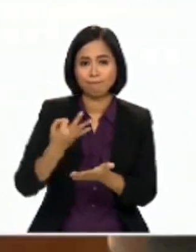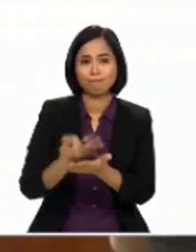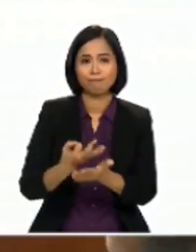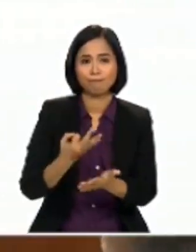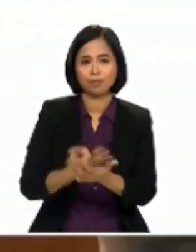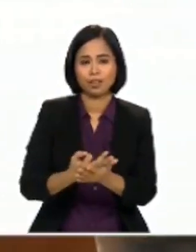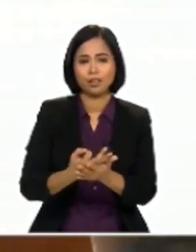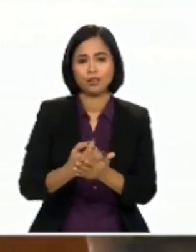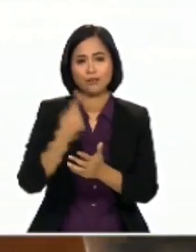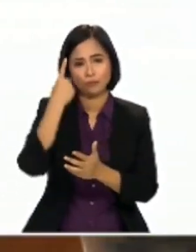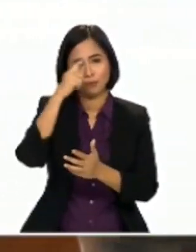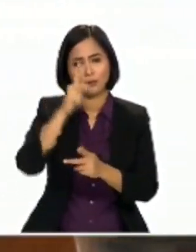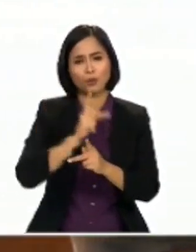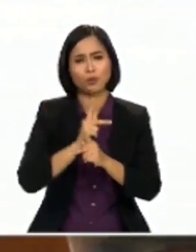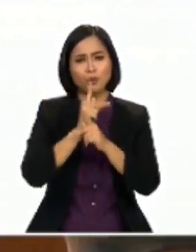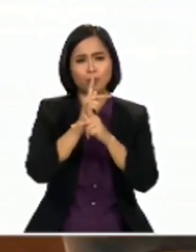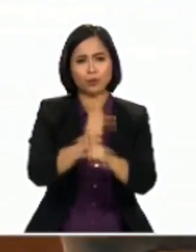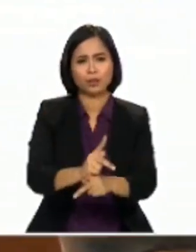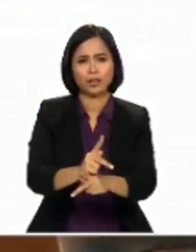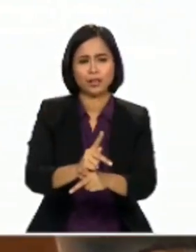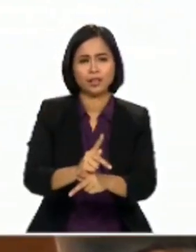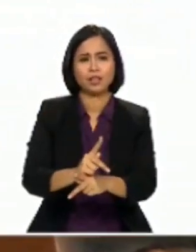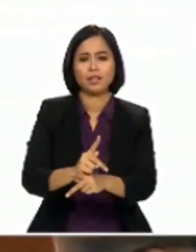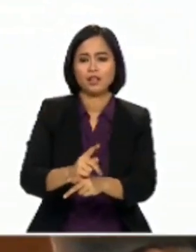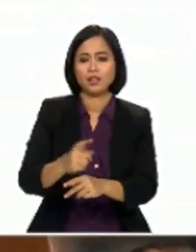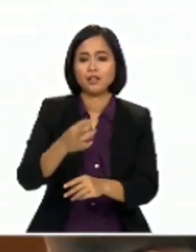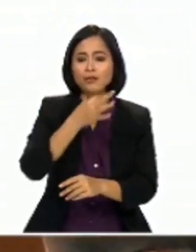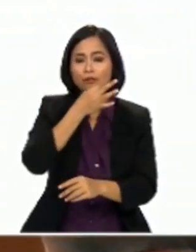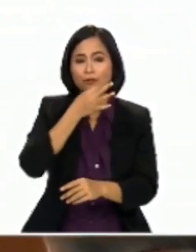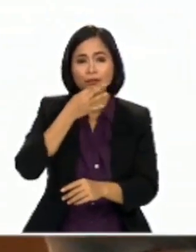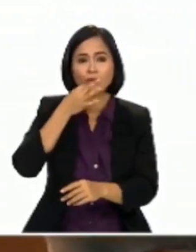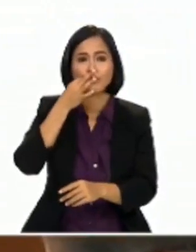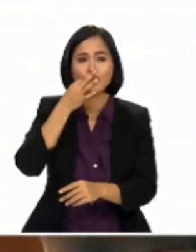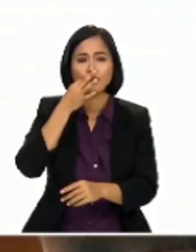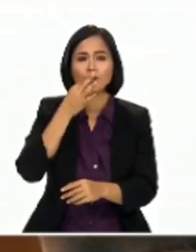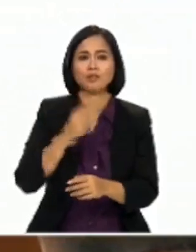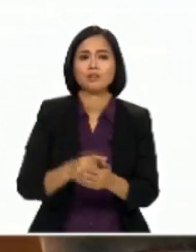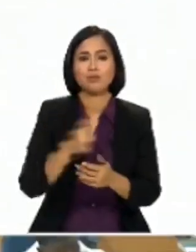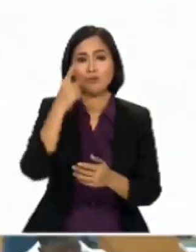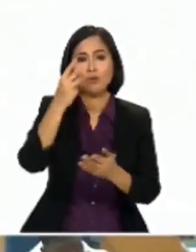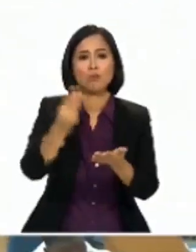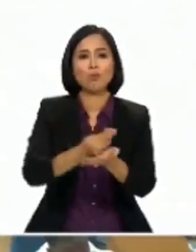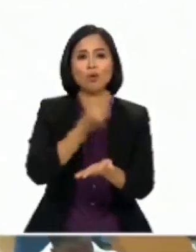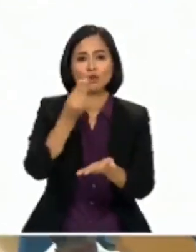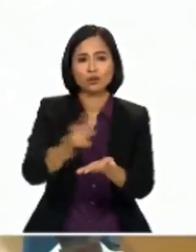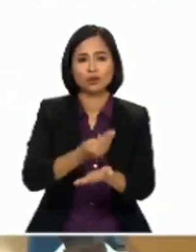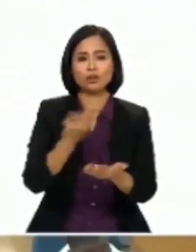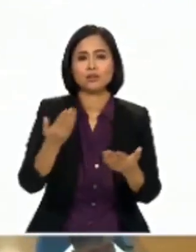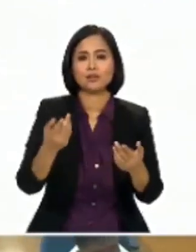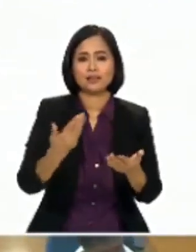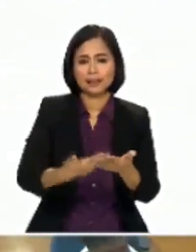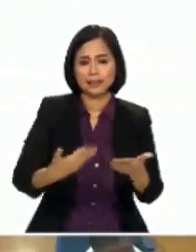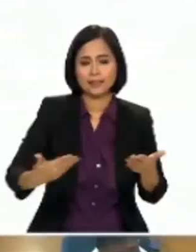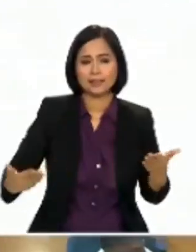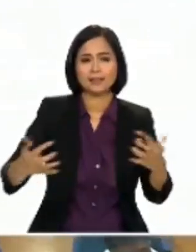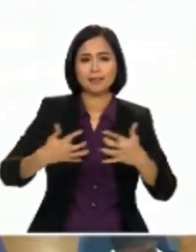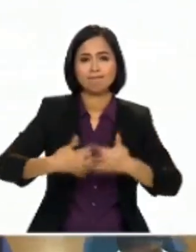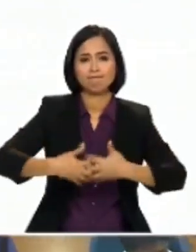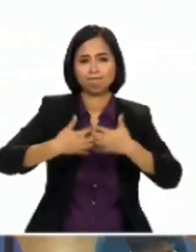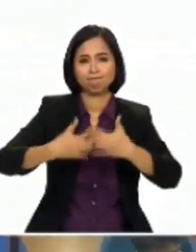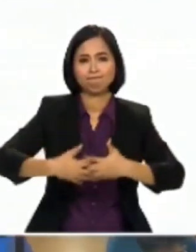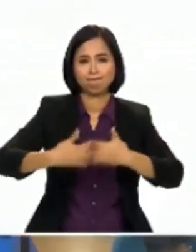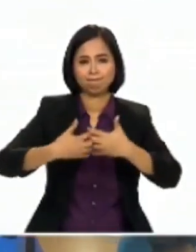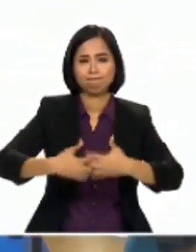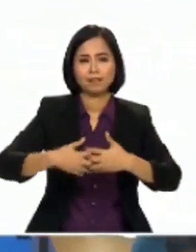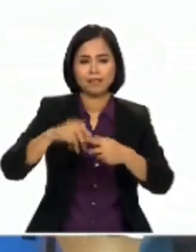will safeguard the livelihood of small farmers through provisions of modern farm equipment and machineries, seeds